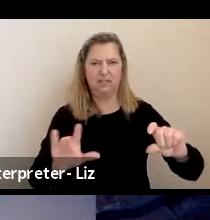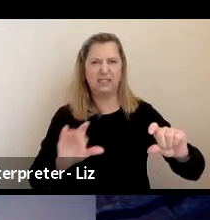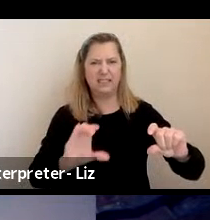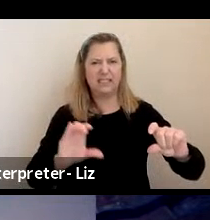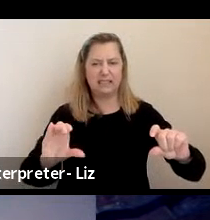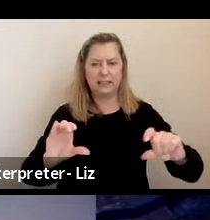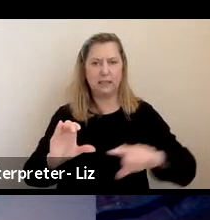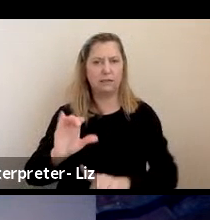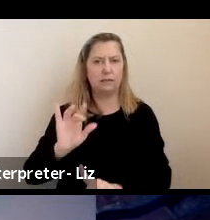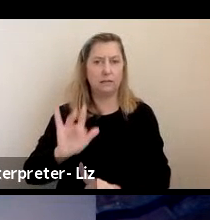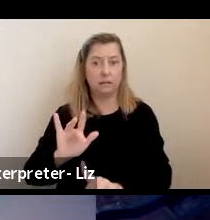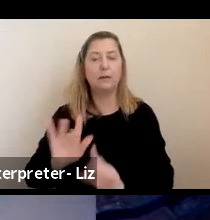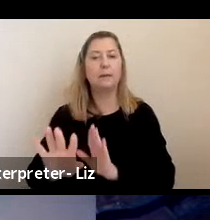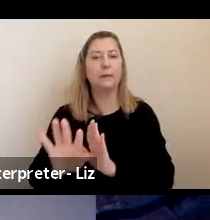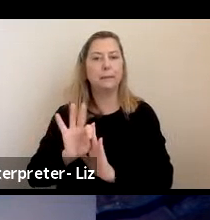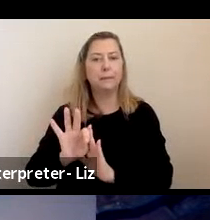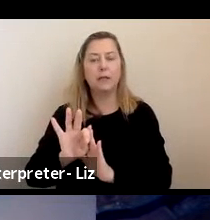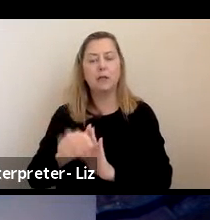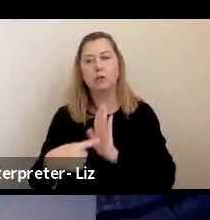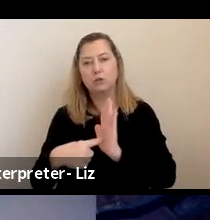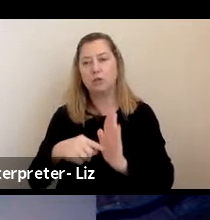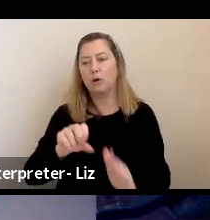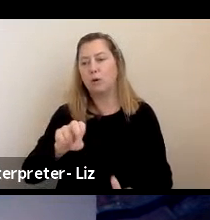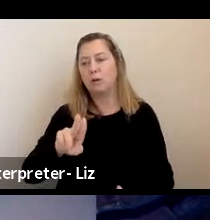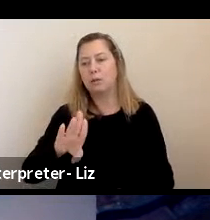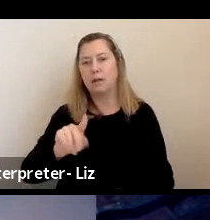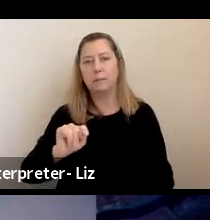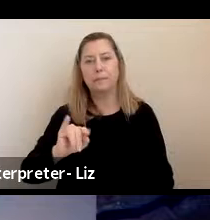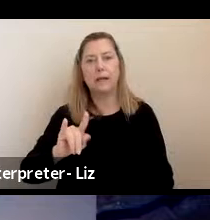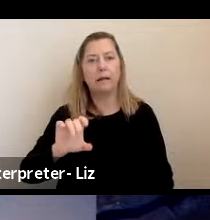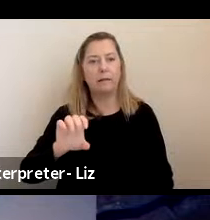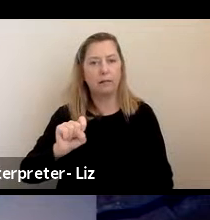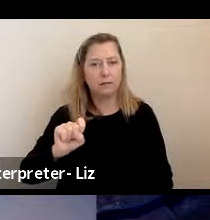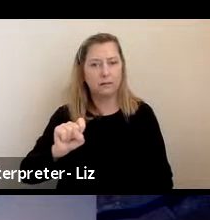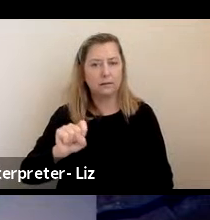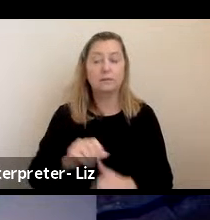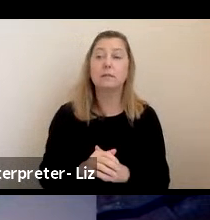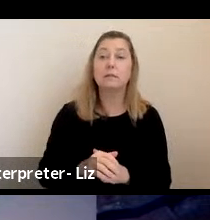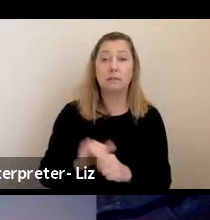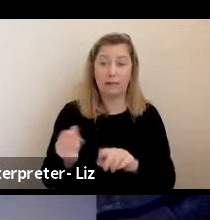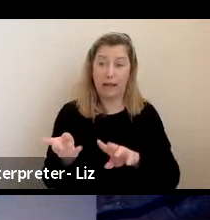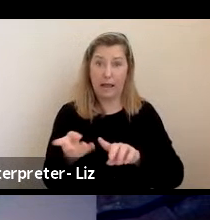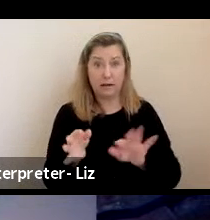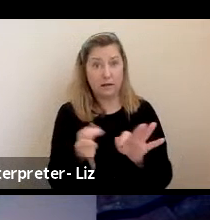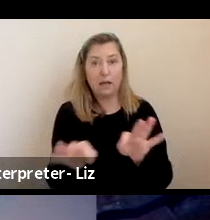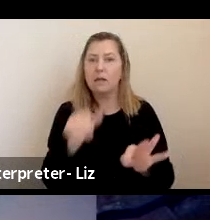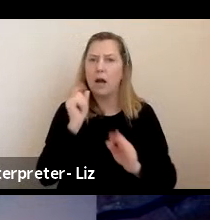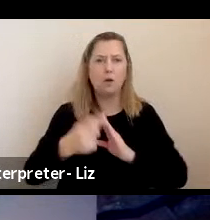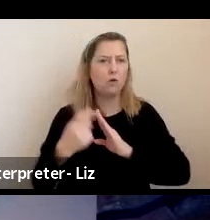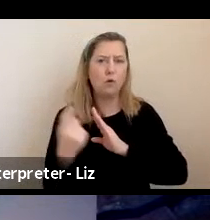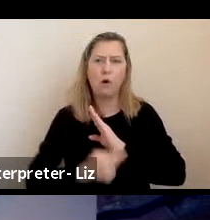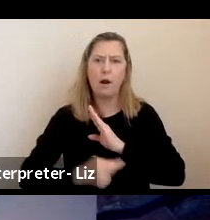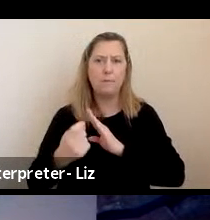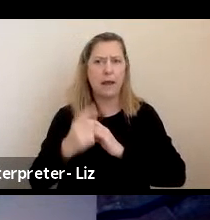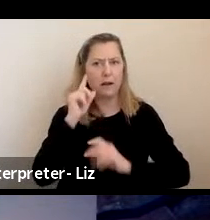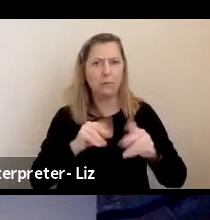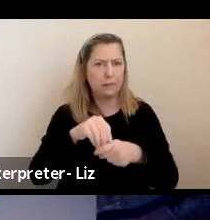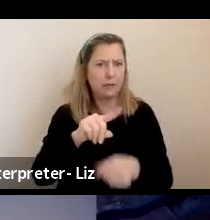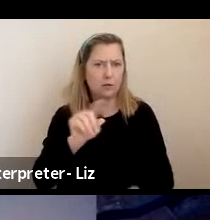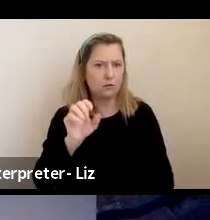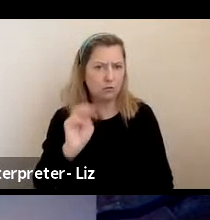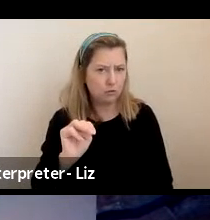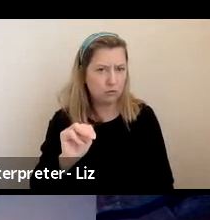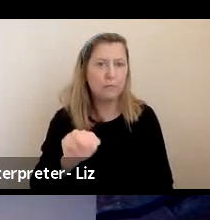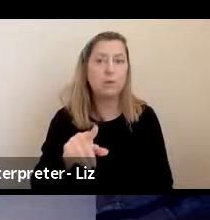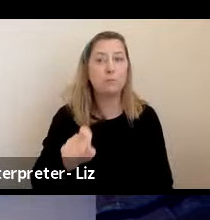bar at bottom and select Show Subtitles. Captioning is not automatic for members in the Zoom. You